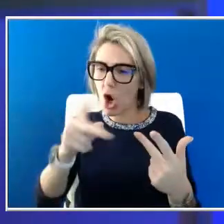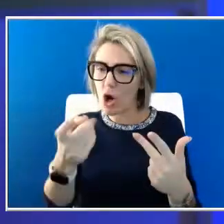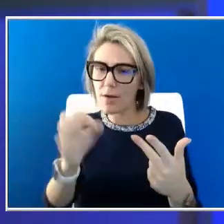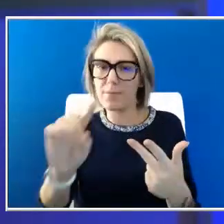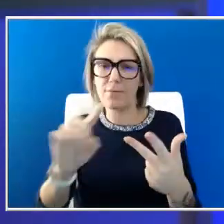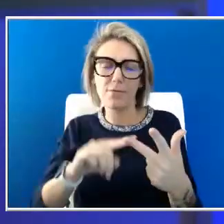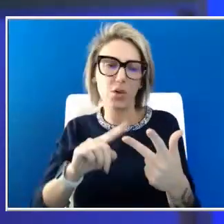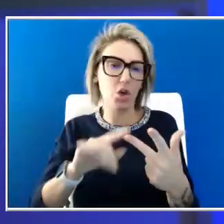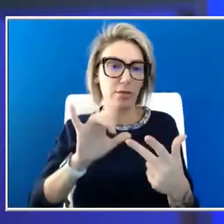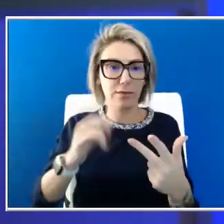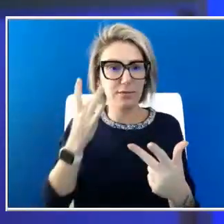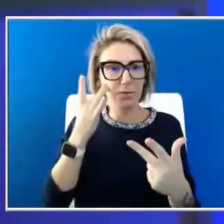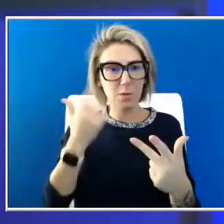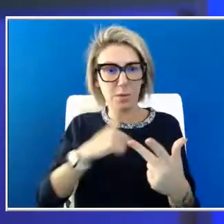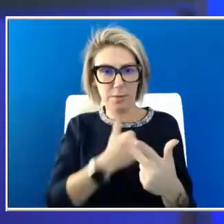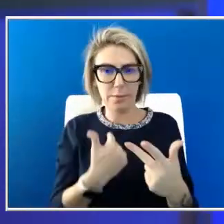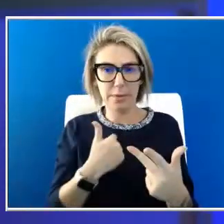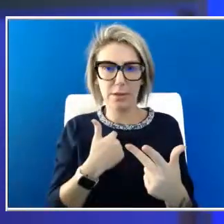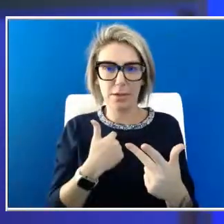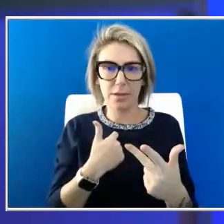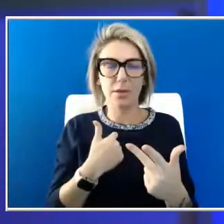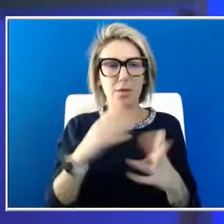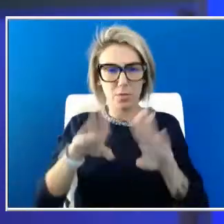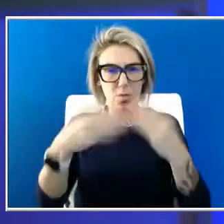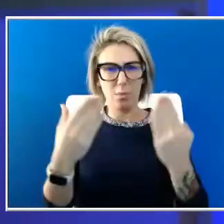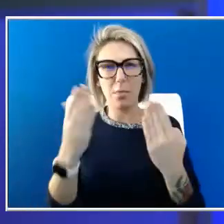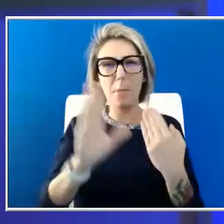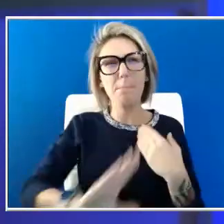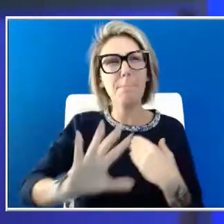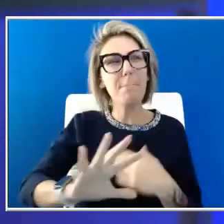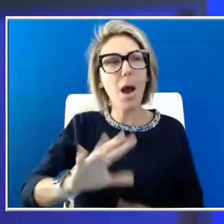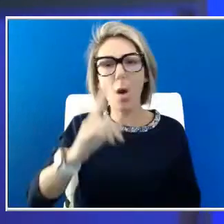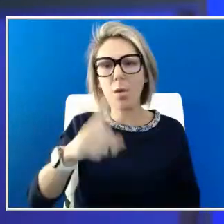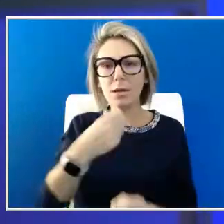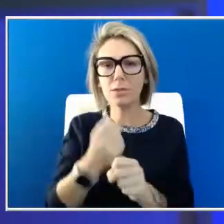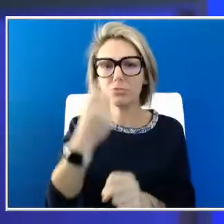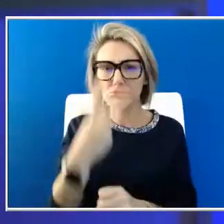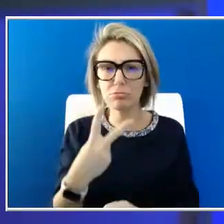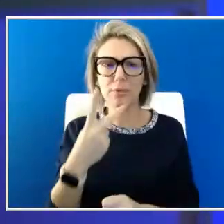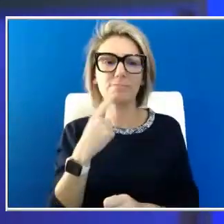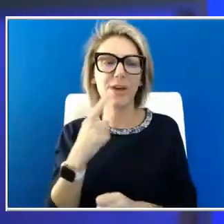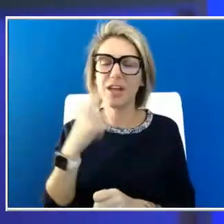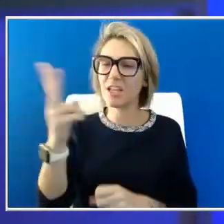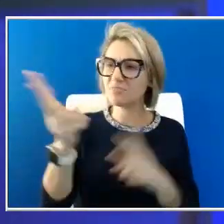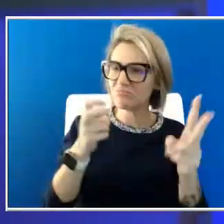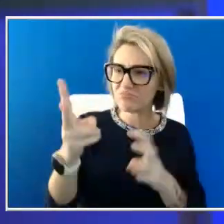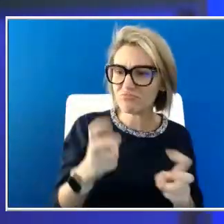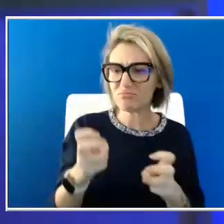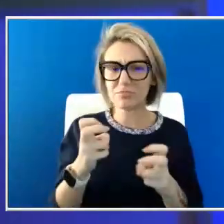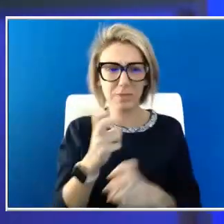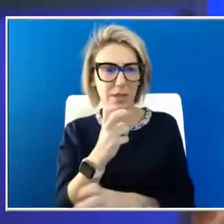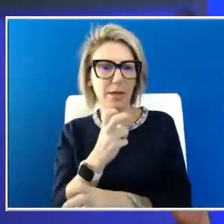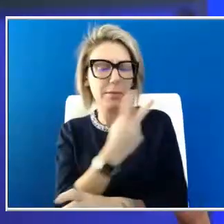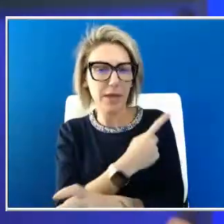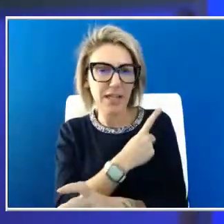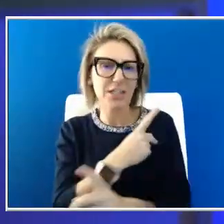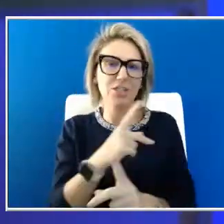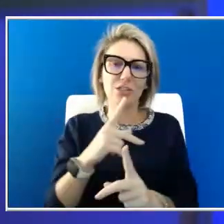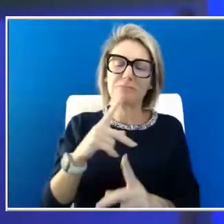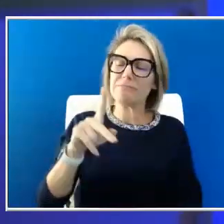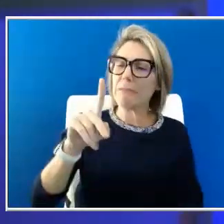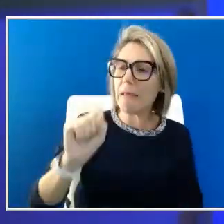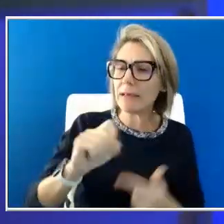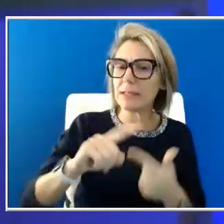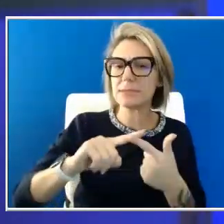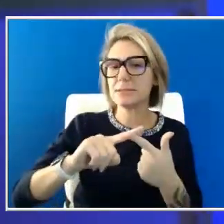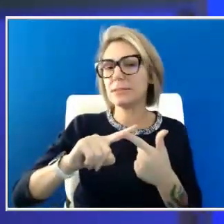our proton program, we've opened for about 1.5 years now, and really drawing patients not only in Kansas, Missouri, but Nebraska,